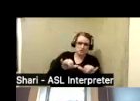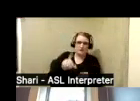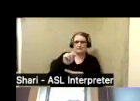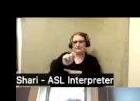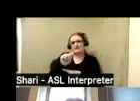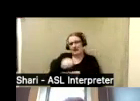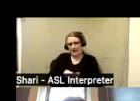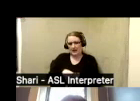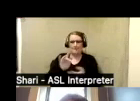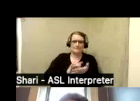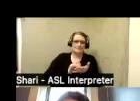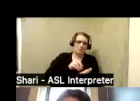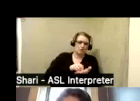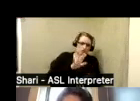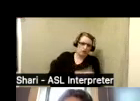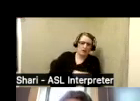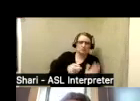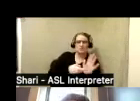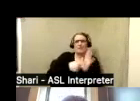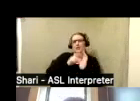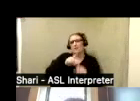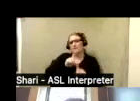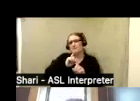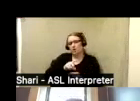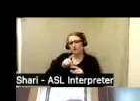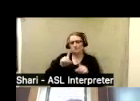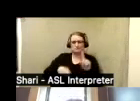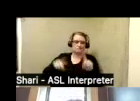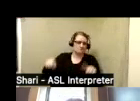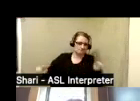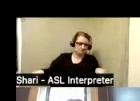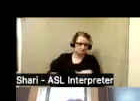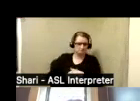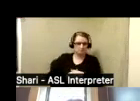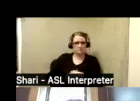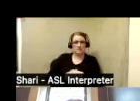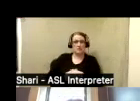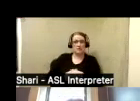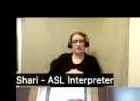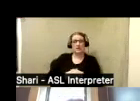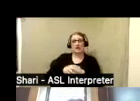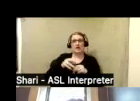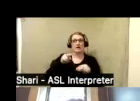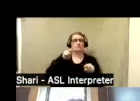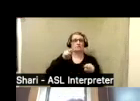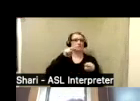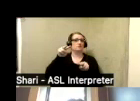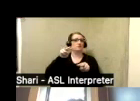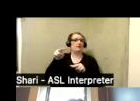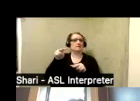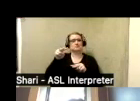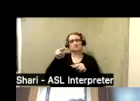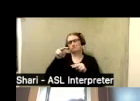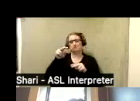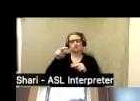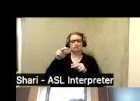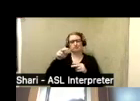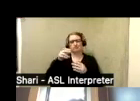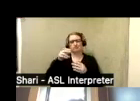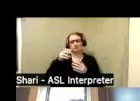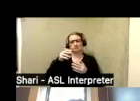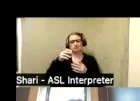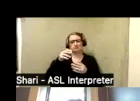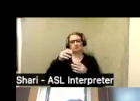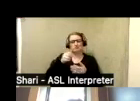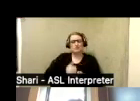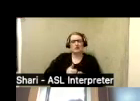medical records, mandated reporting, etc. And surveillance methods like these represent a unidirectional